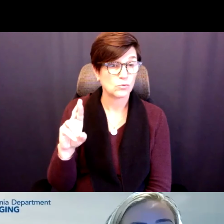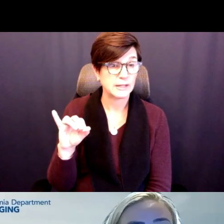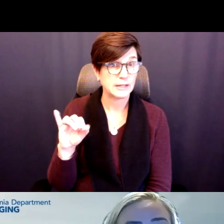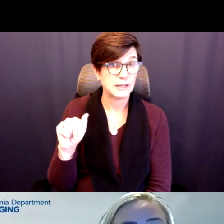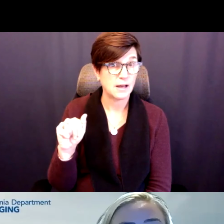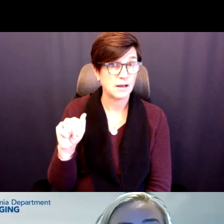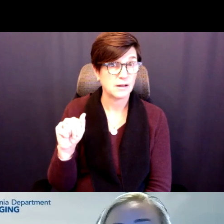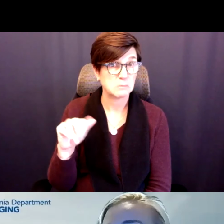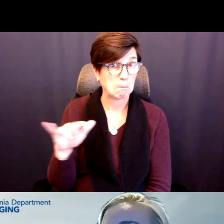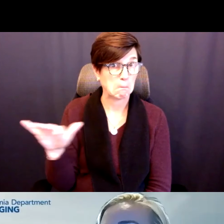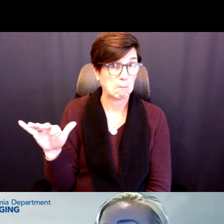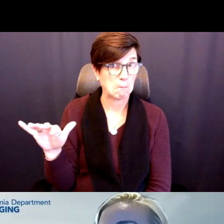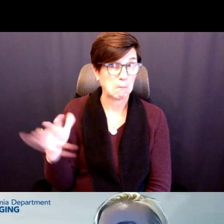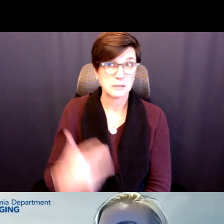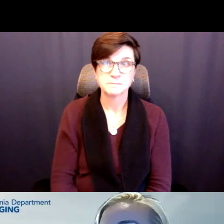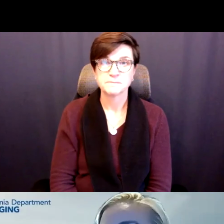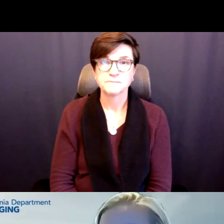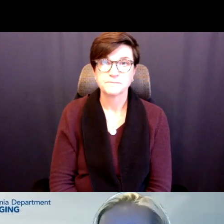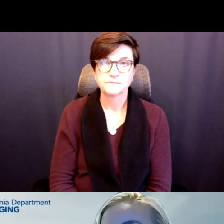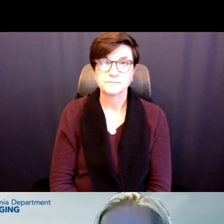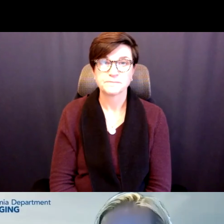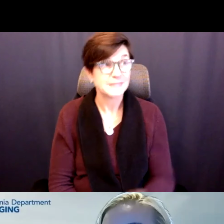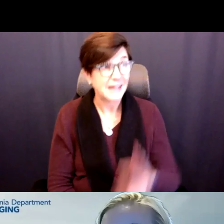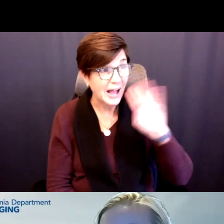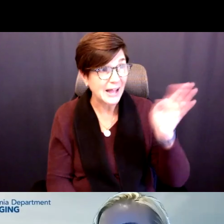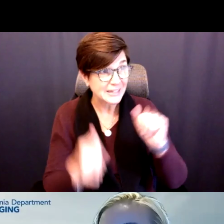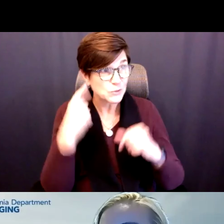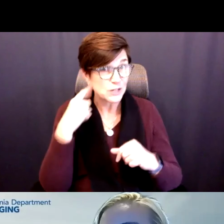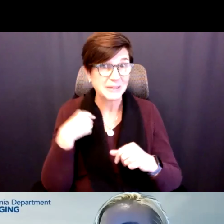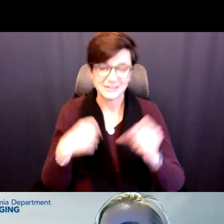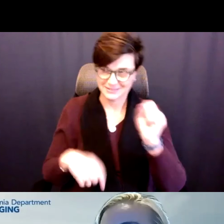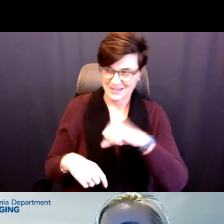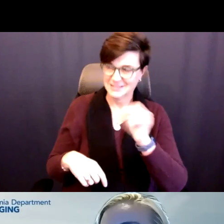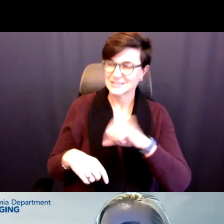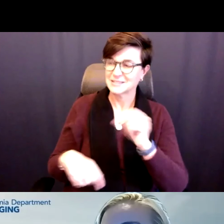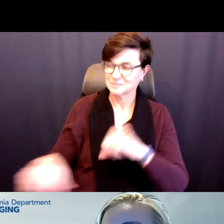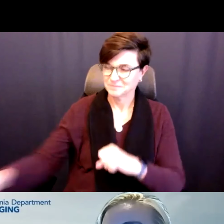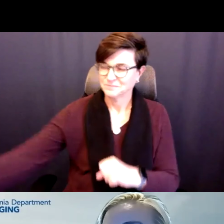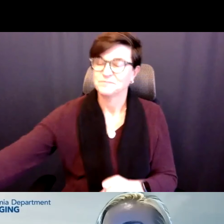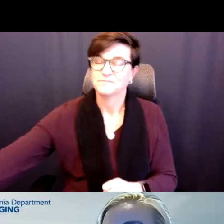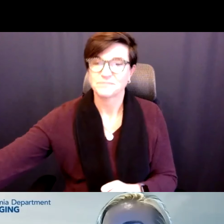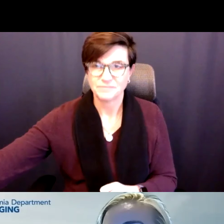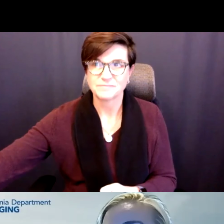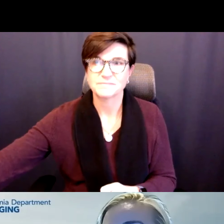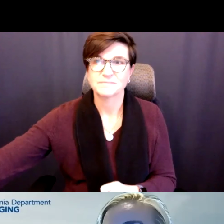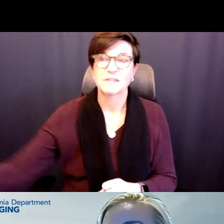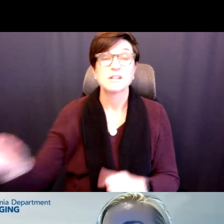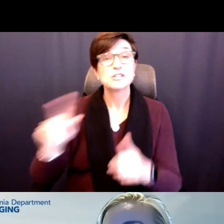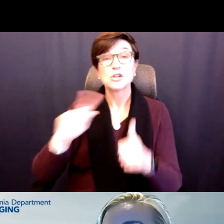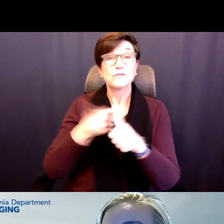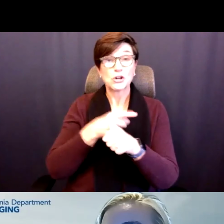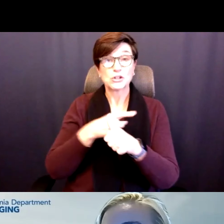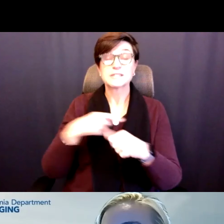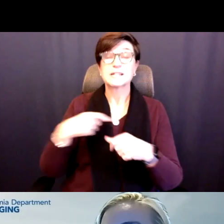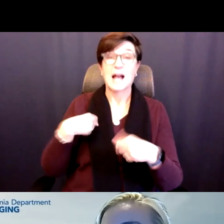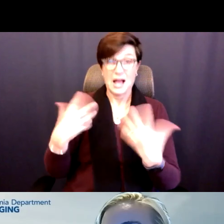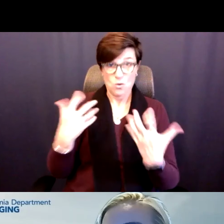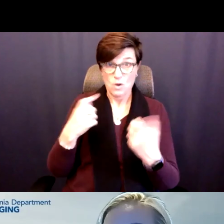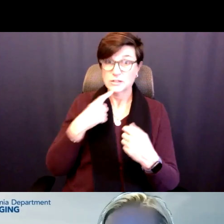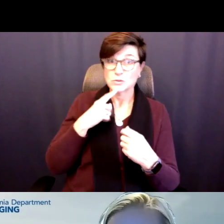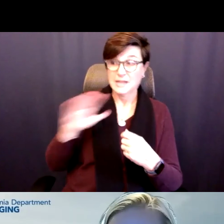Thank you. Yeah. Can you hear me? Yeah. Good. We can, thanks. I align myself with the previous speaker's comments, and I'd also like to